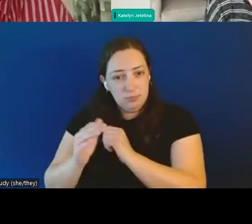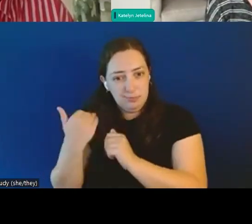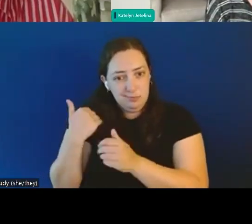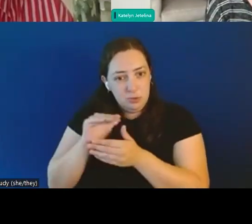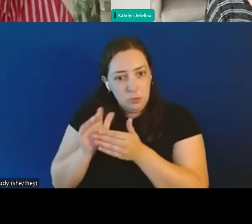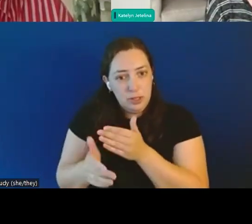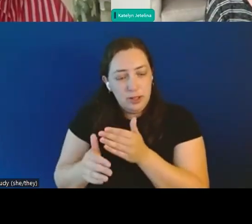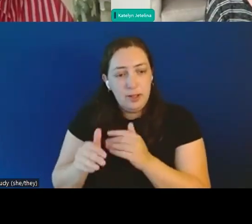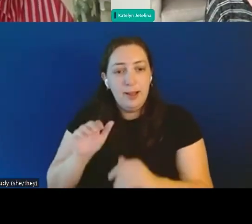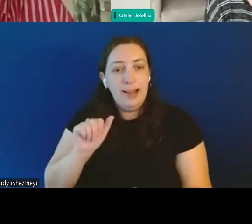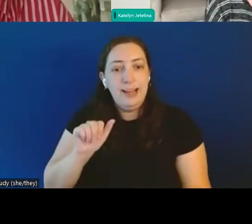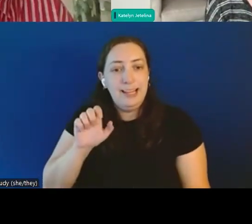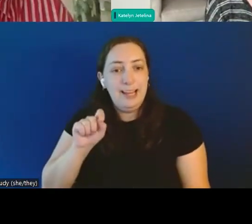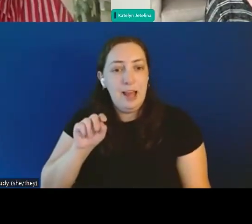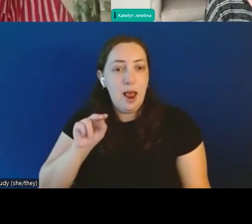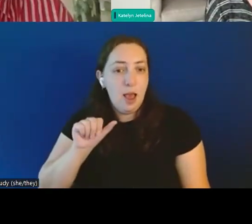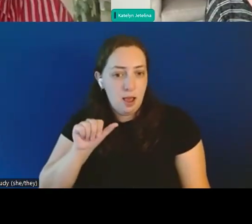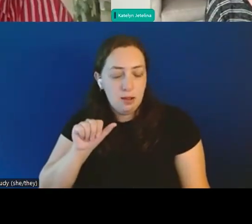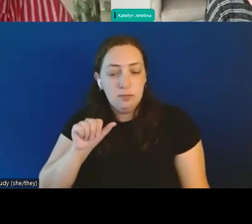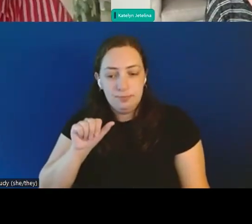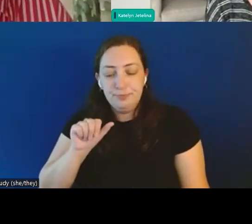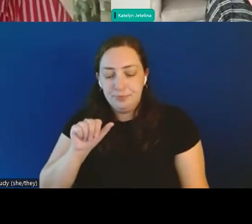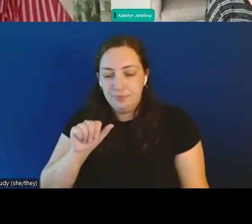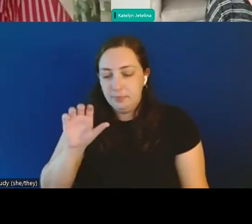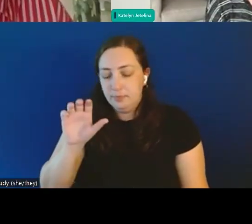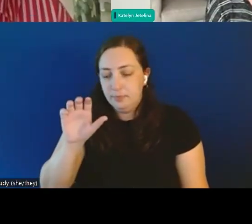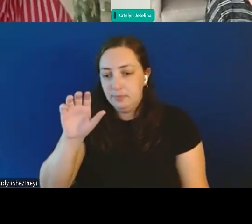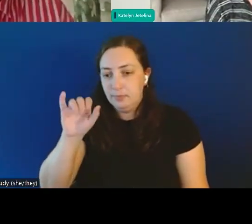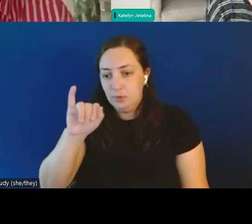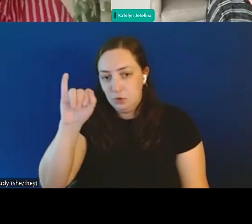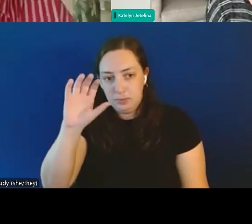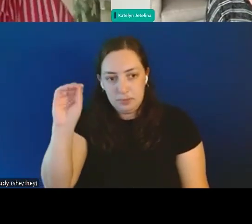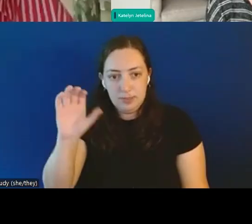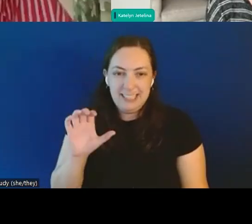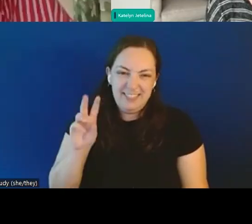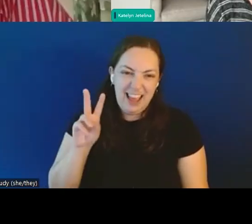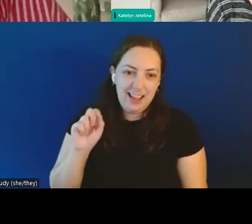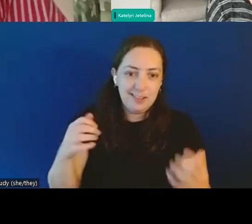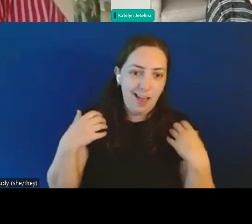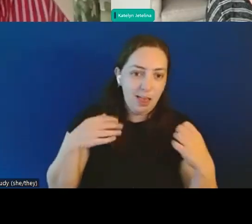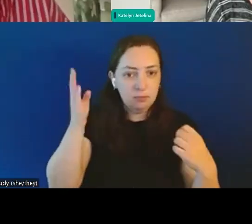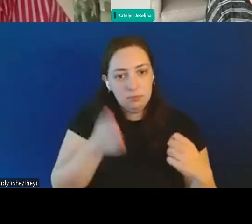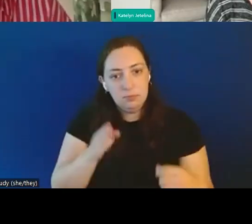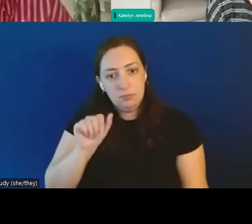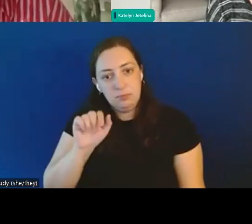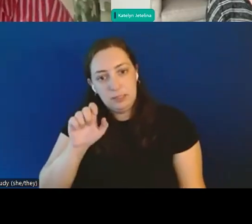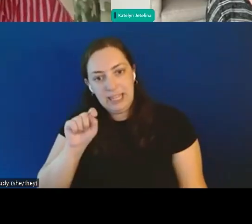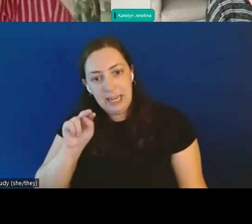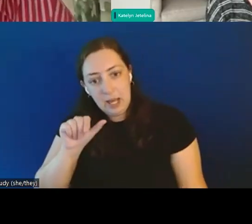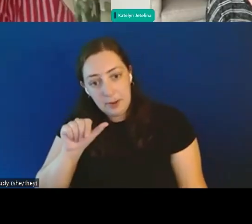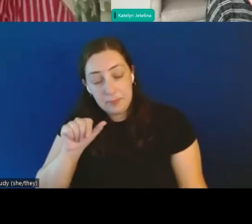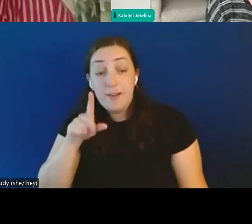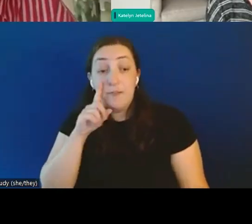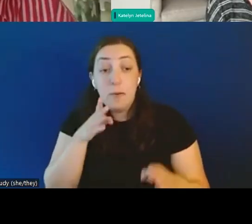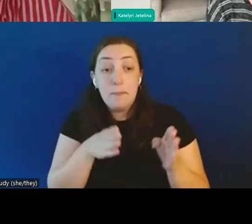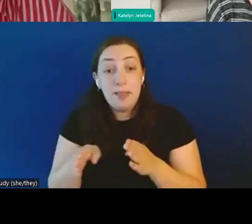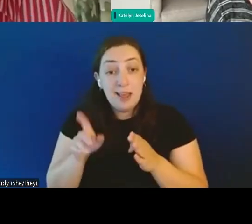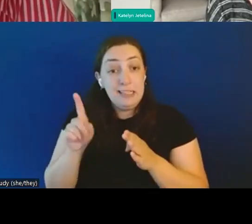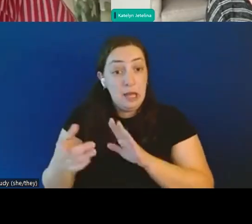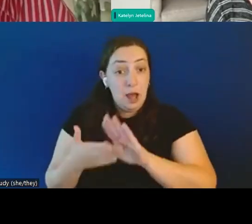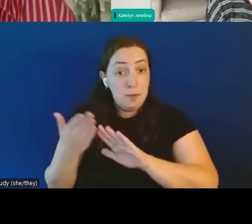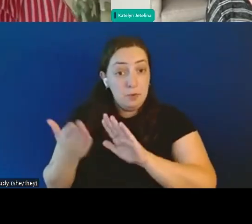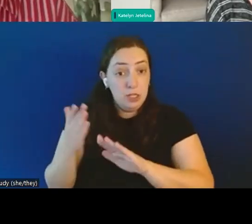Aetna came out, or CVS Health, Aetna, said that for plans that it operates and